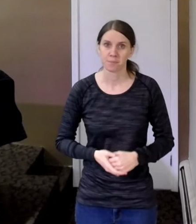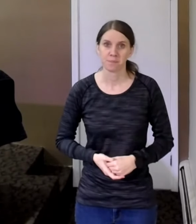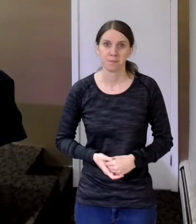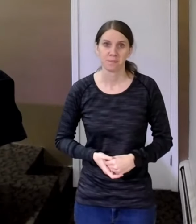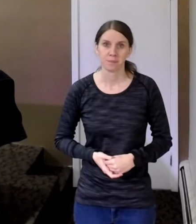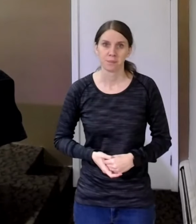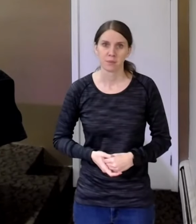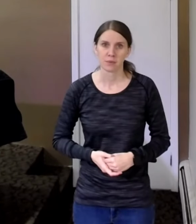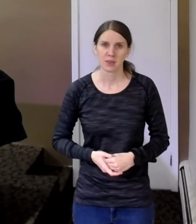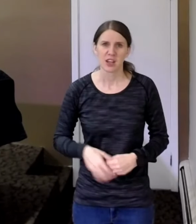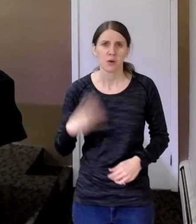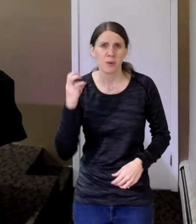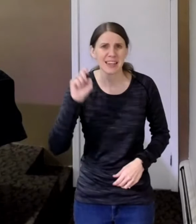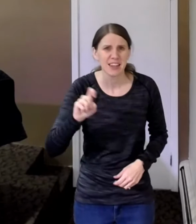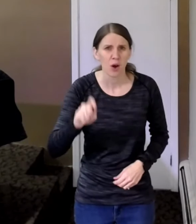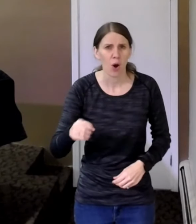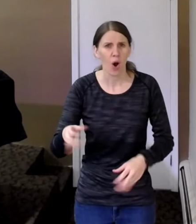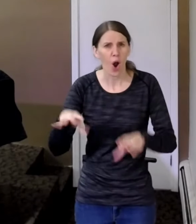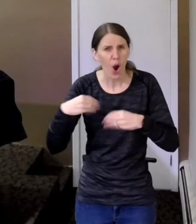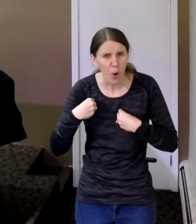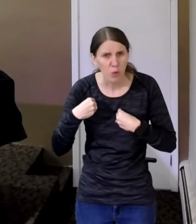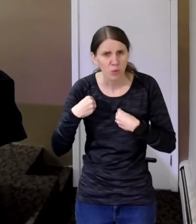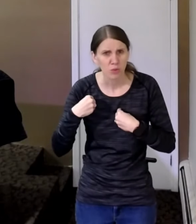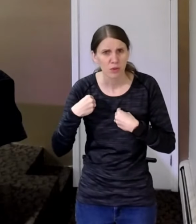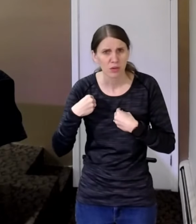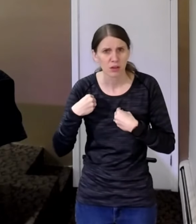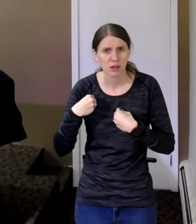We need to own our choices.